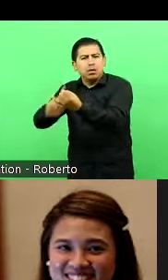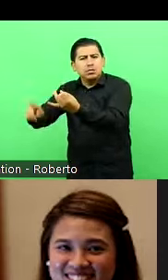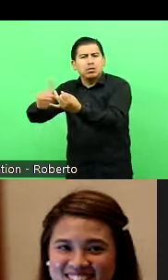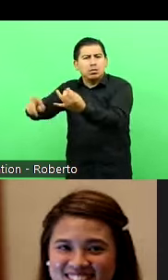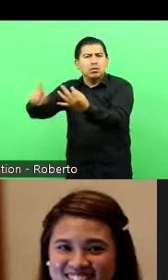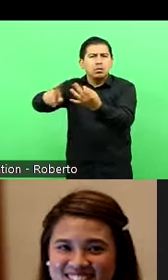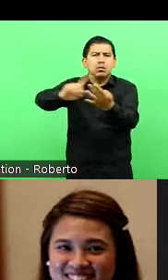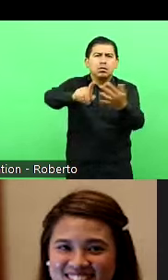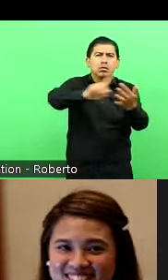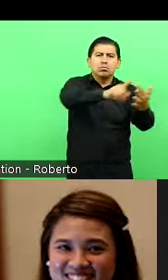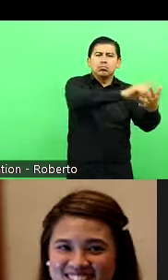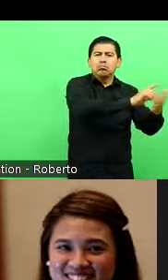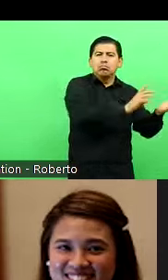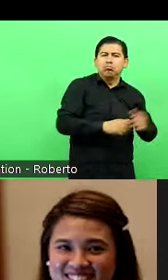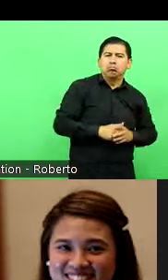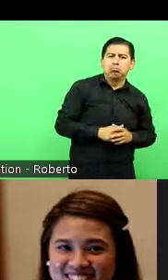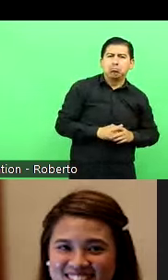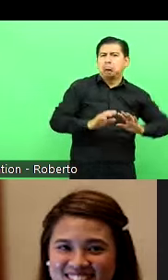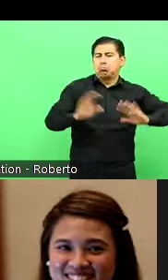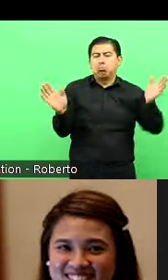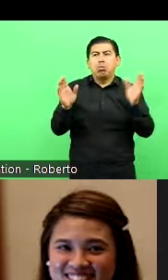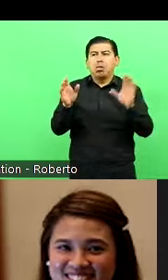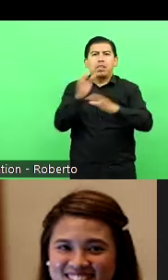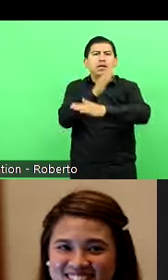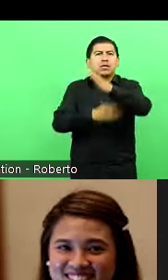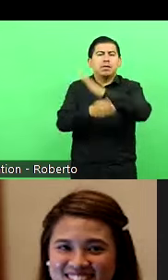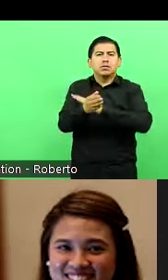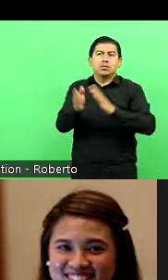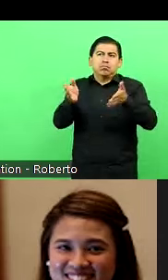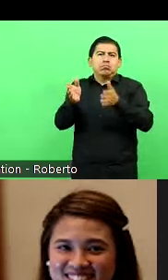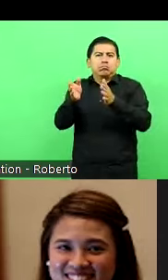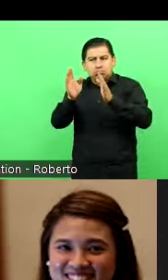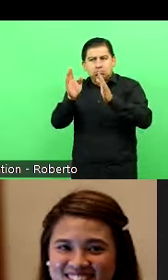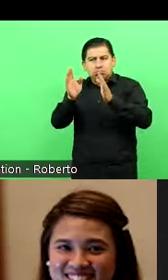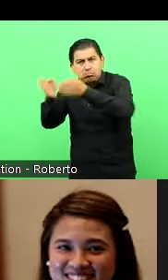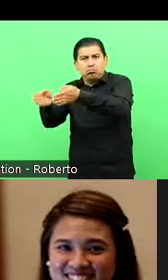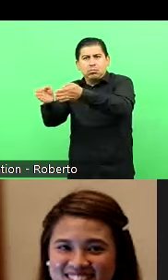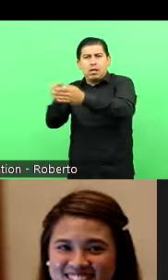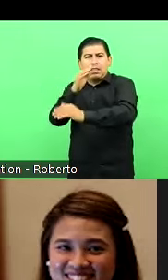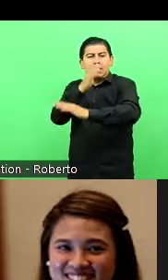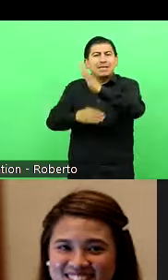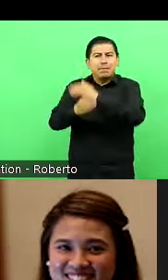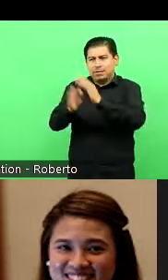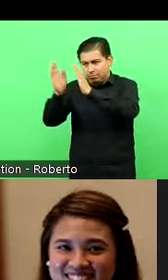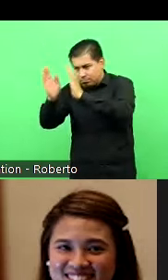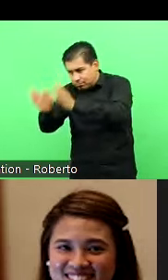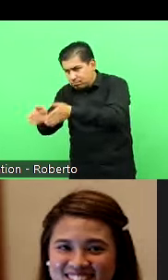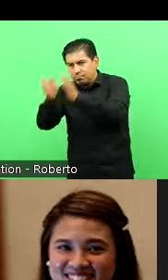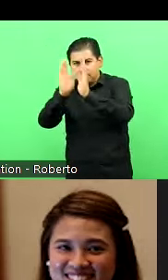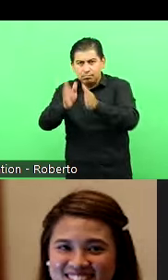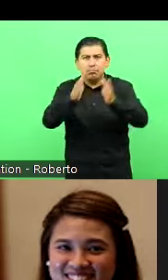have identified. So in this aspect, since 2023, really a bulk of it